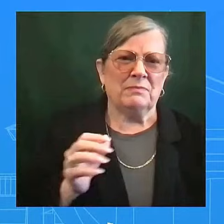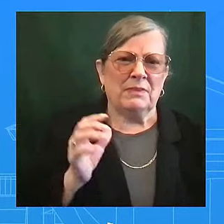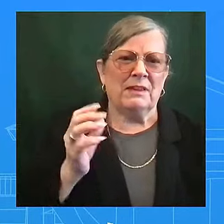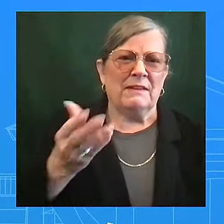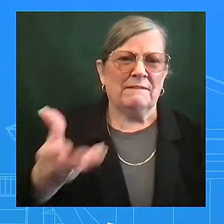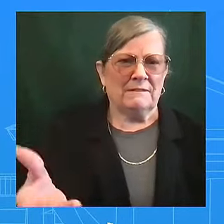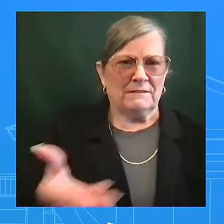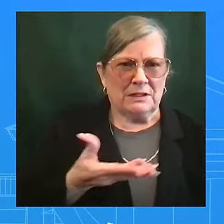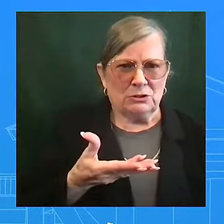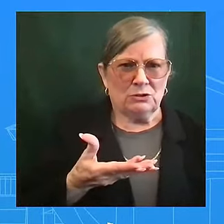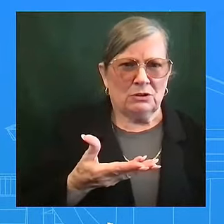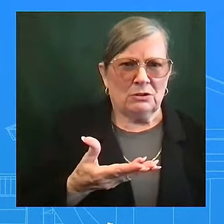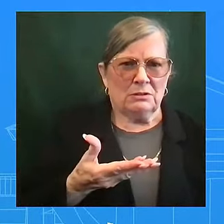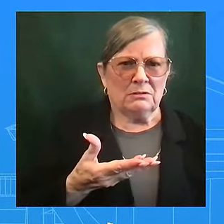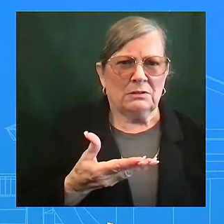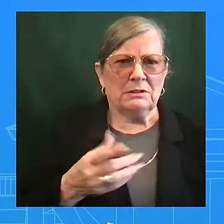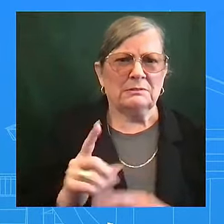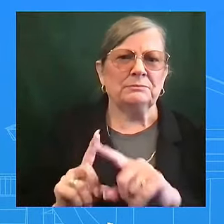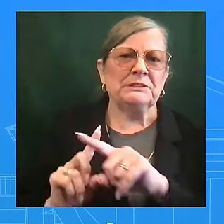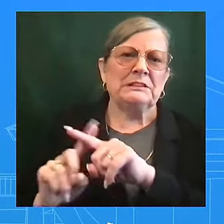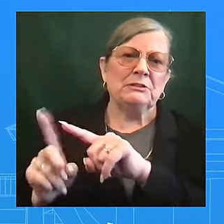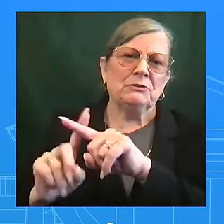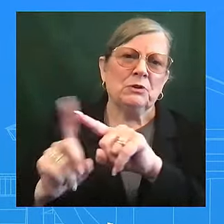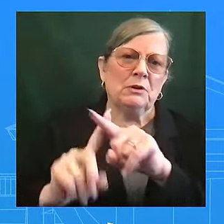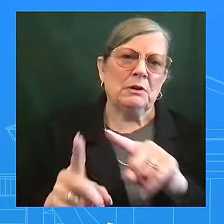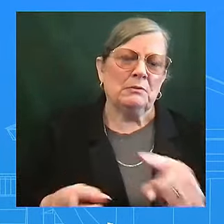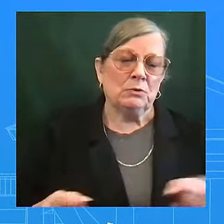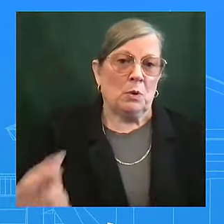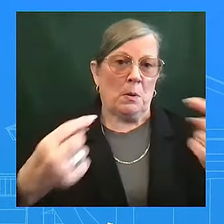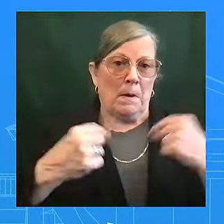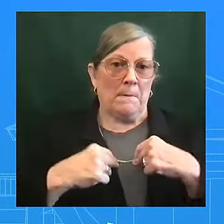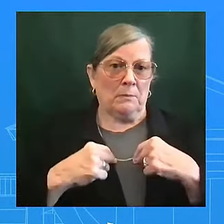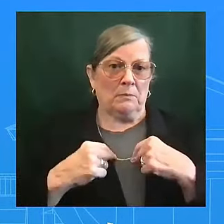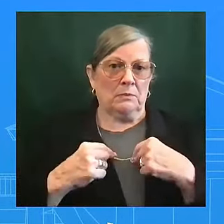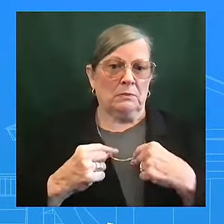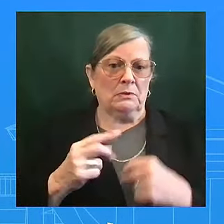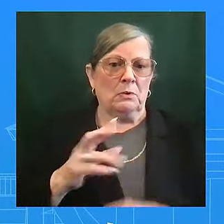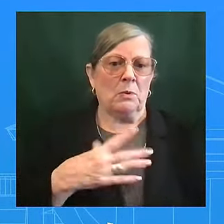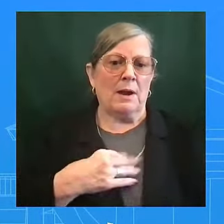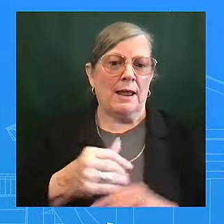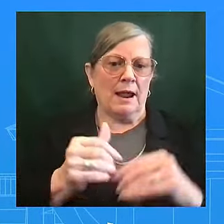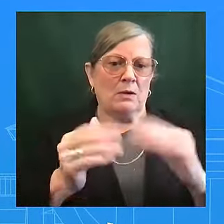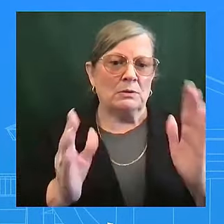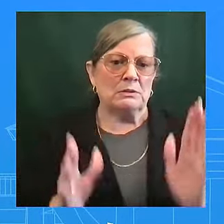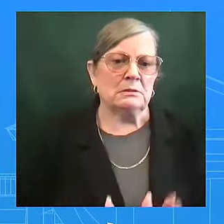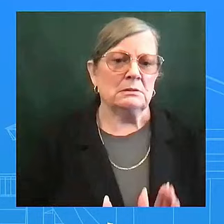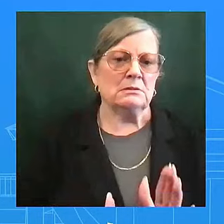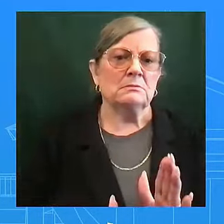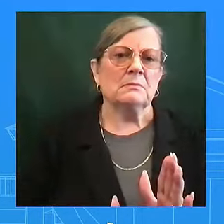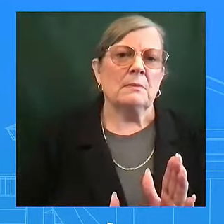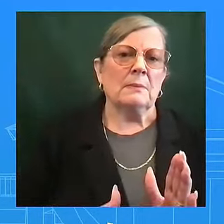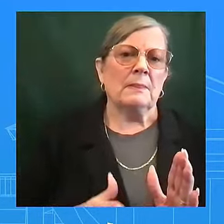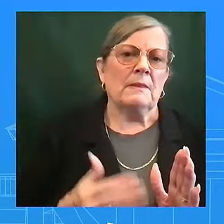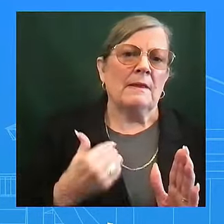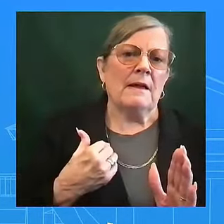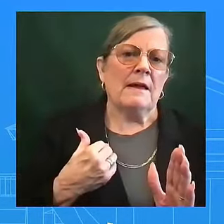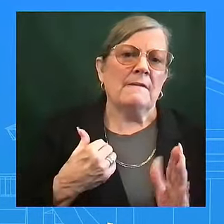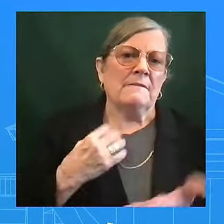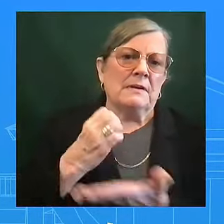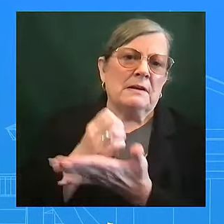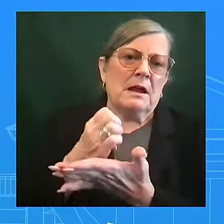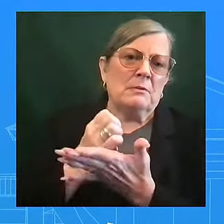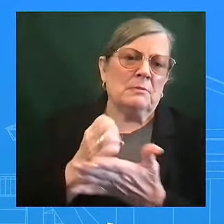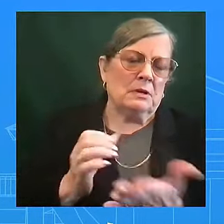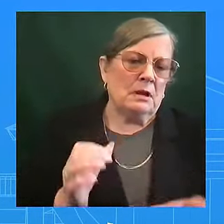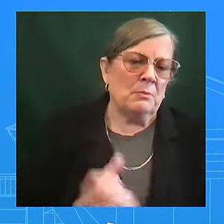a discussion on ensuring how Americans have access to economic opportunities. That wasn't that long ago, just a couple of months ago. And at that event,